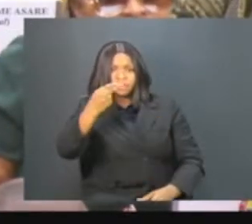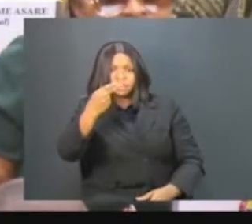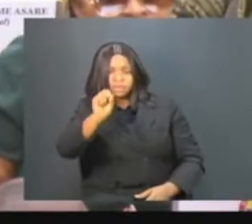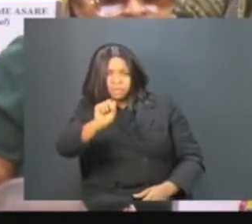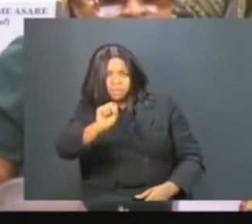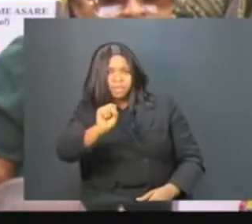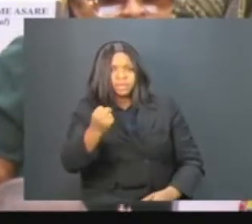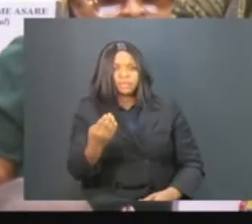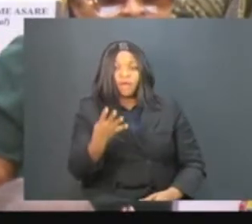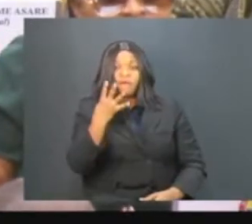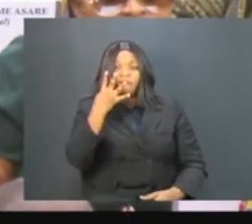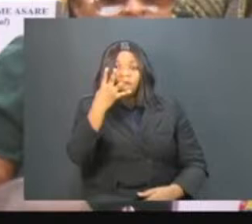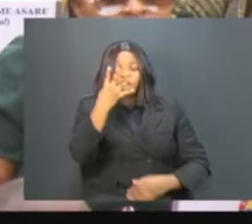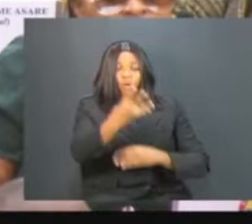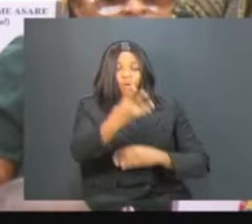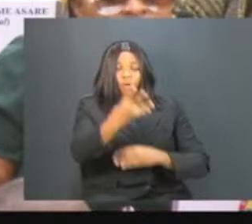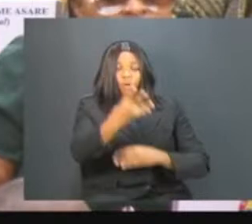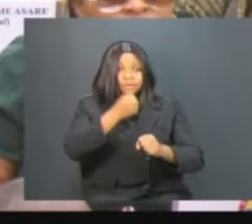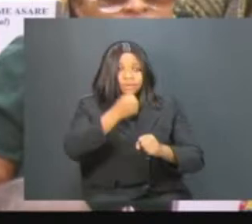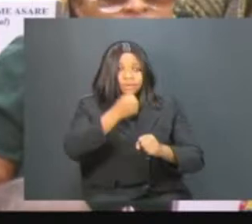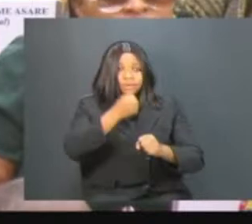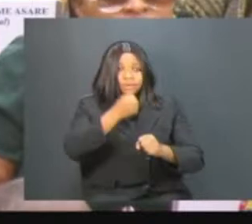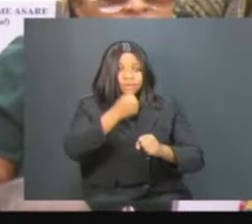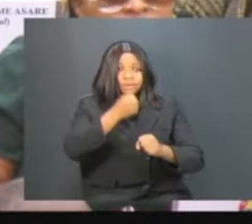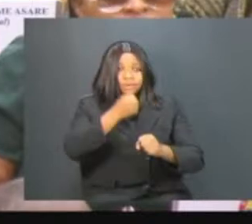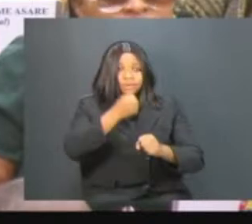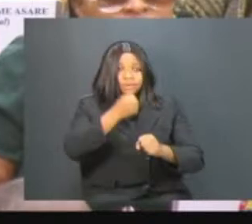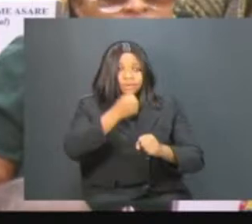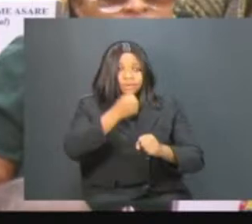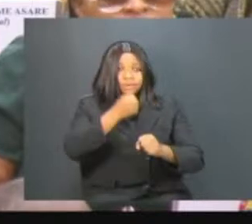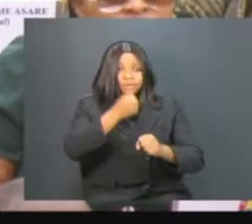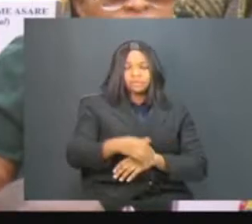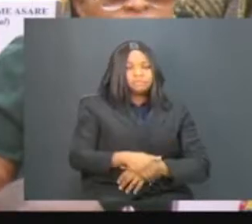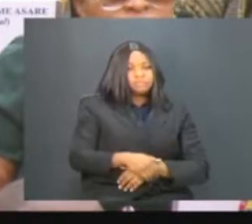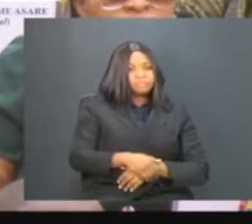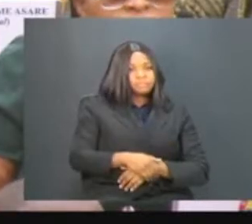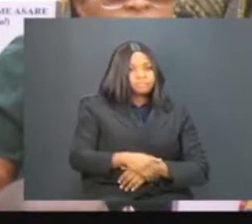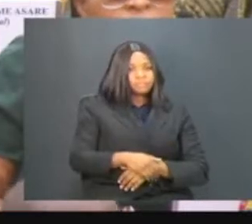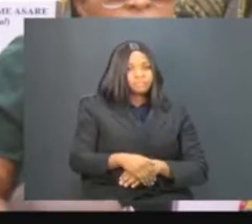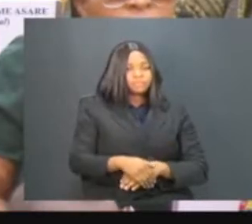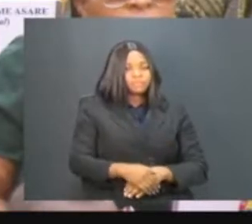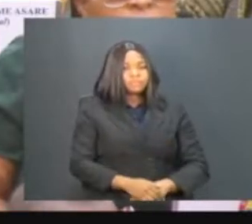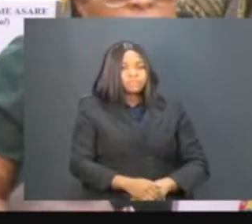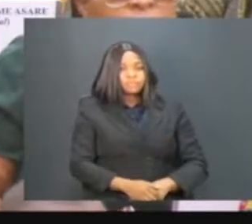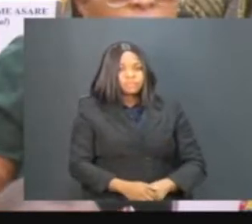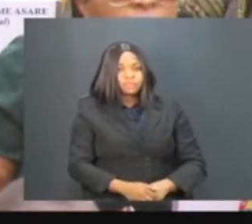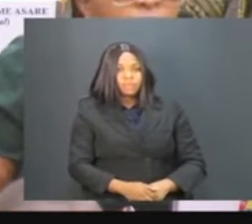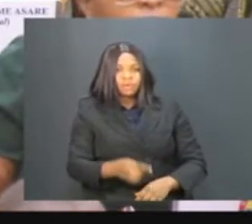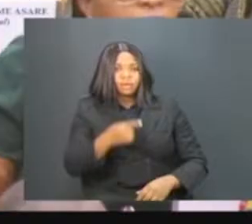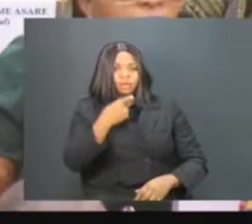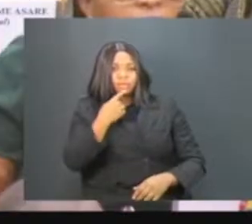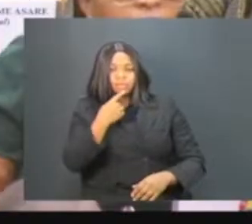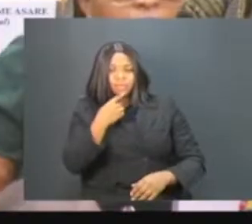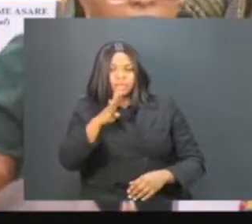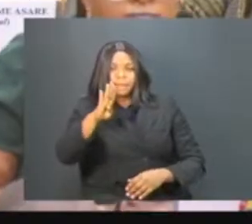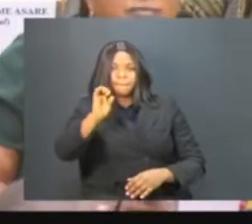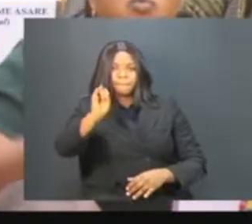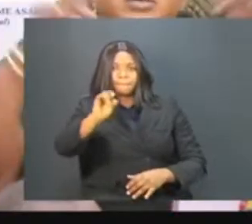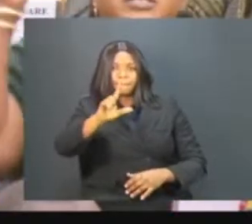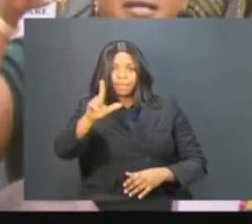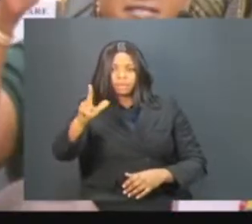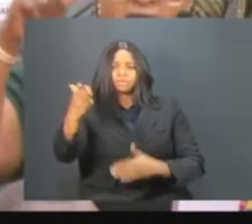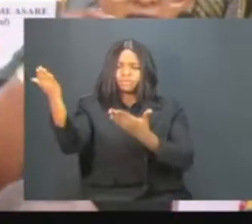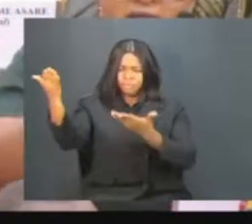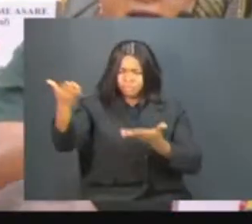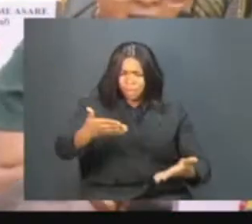here. In fact, Mr. Speaker, one day they made us sit here. And they said the bill was on its way. We should wait.